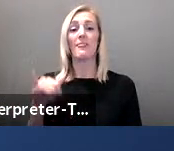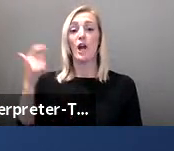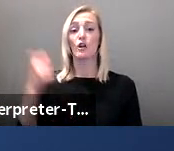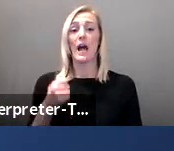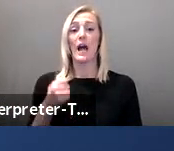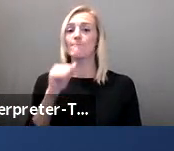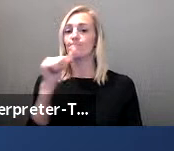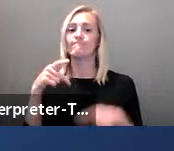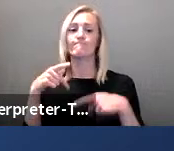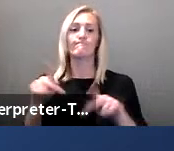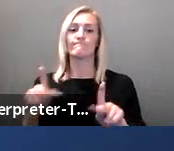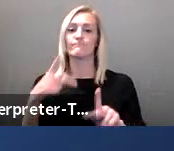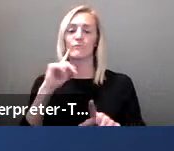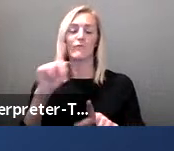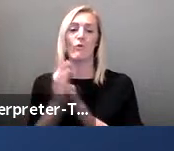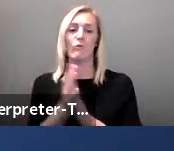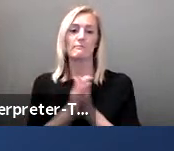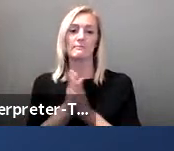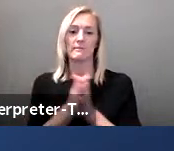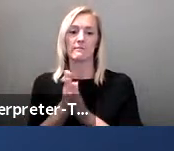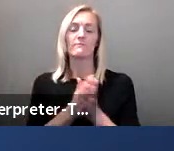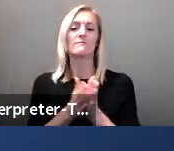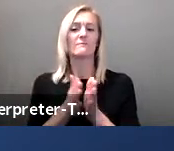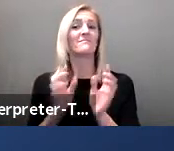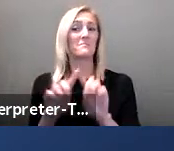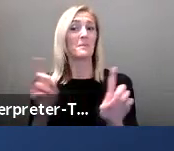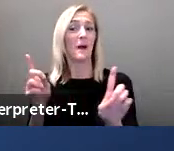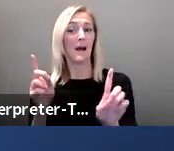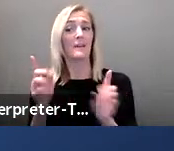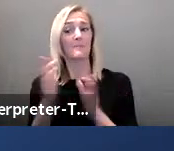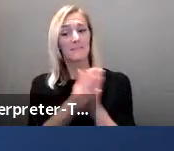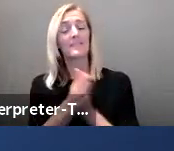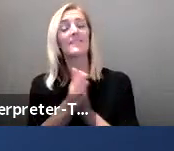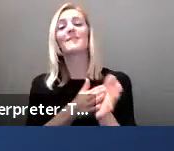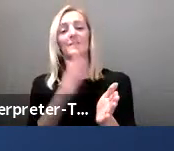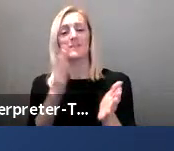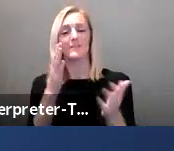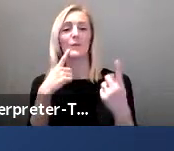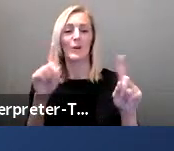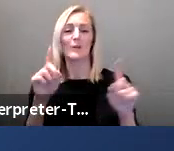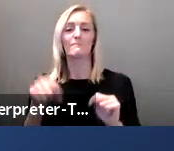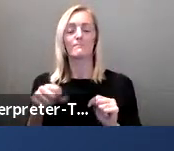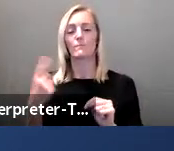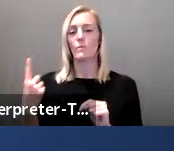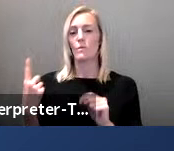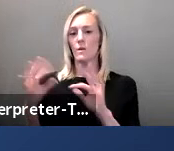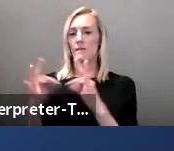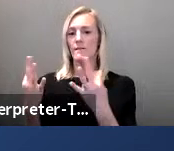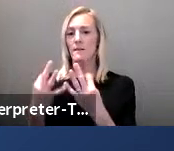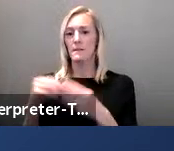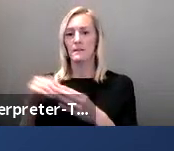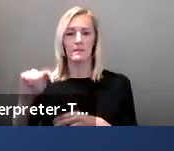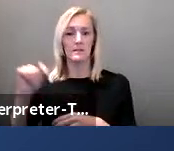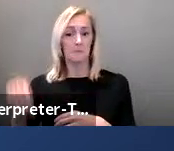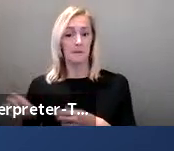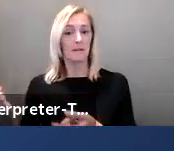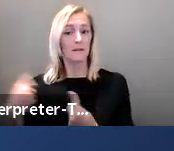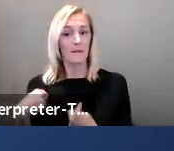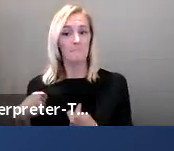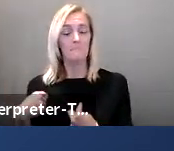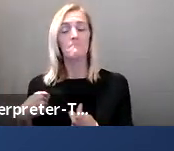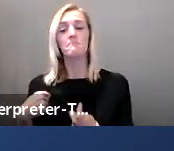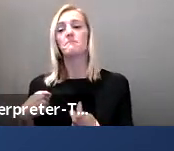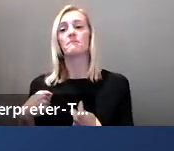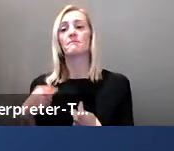incentives, but you have to understand incentives do work. We had one family in Topeka that came, and